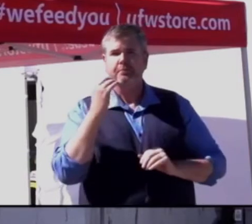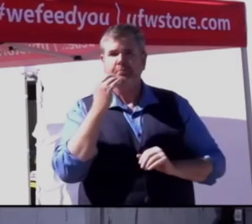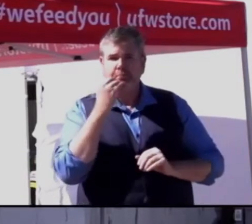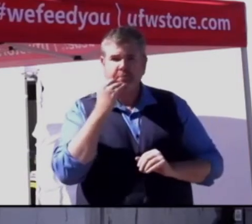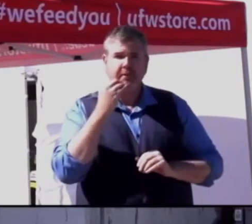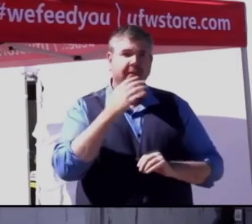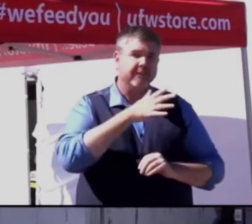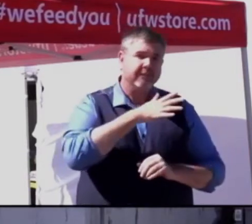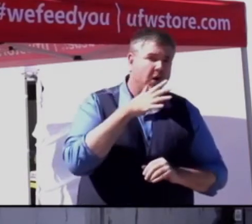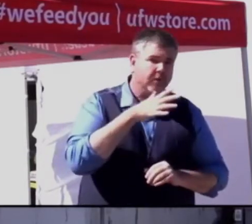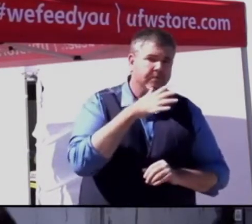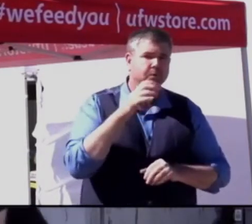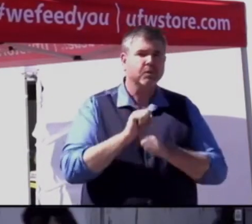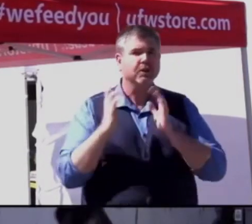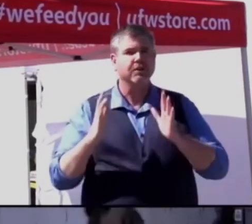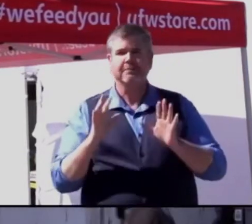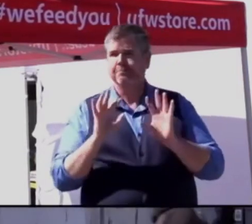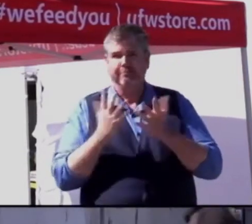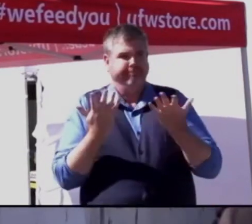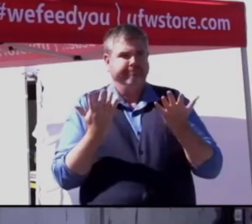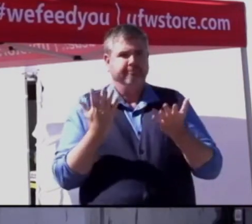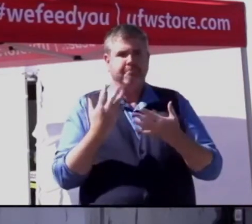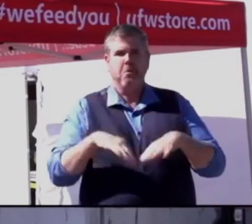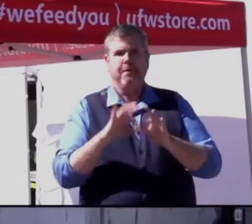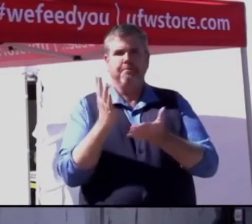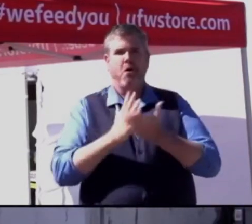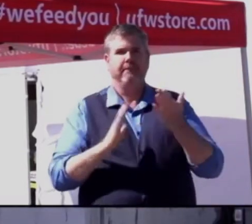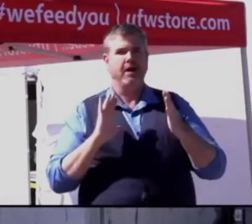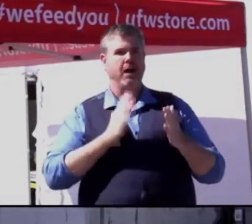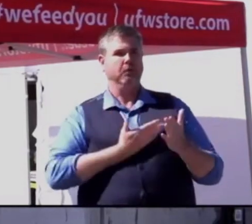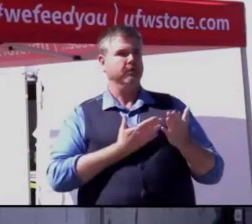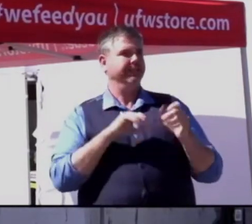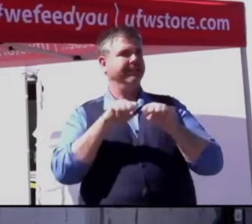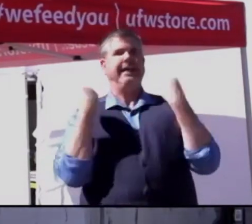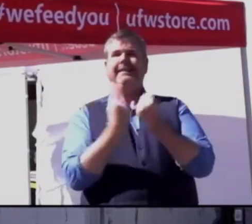any disruption in the food supply. And